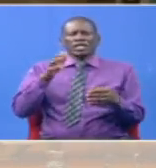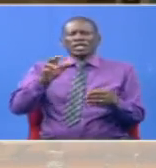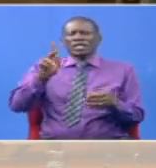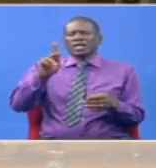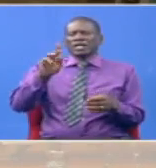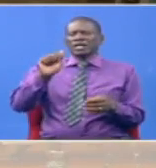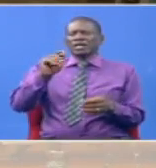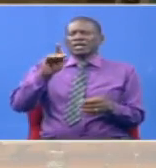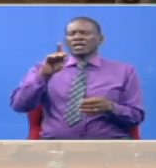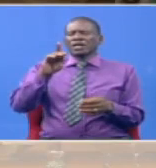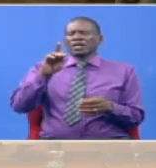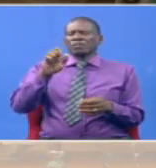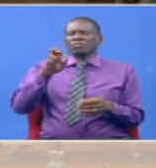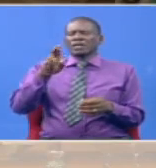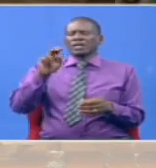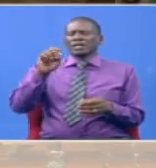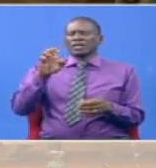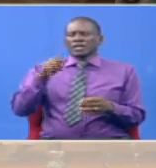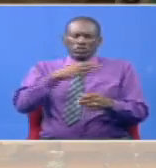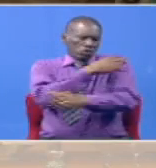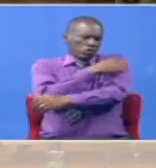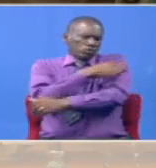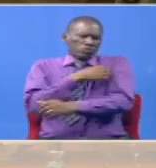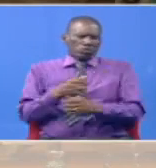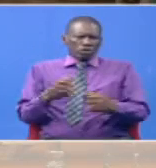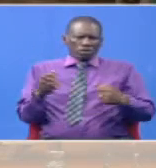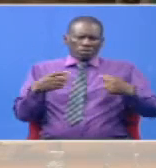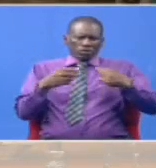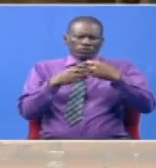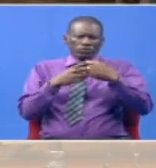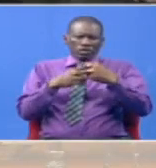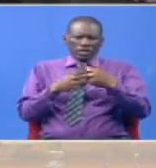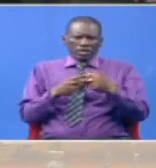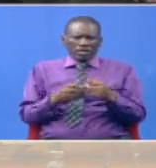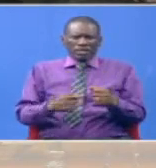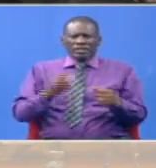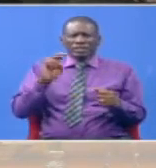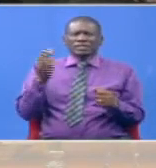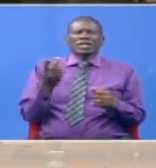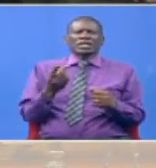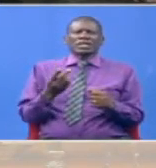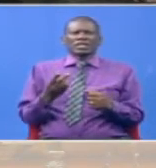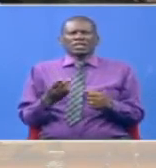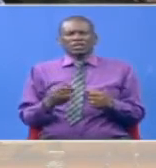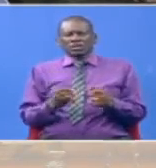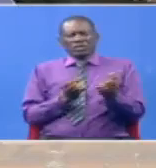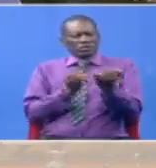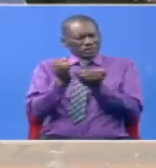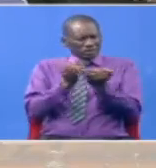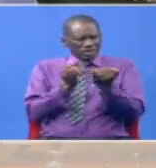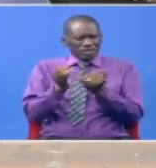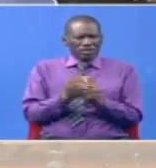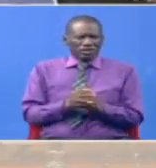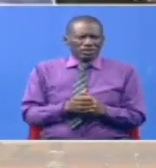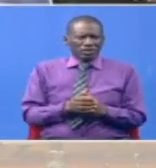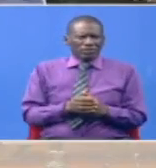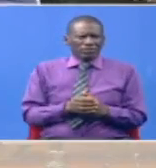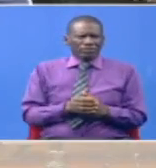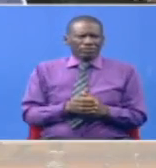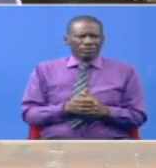referral. It was on July, tarehe mbili, on Saturday. Alikuwa